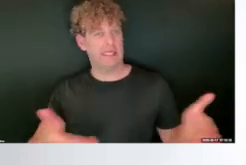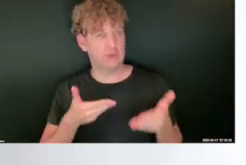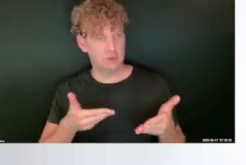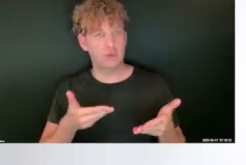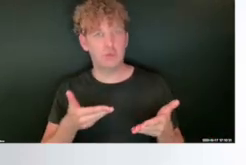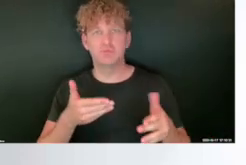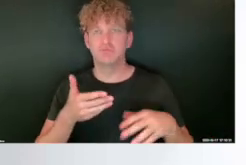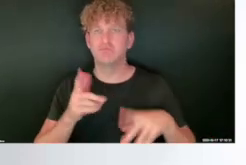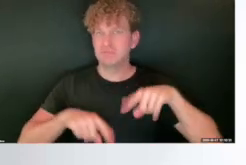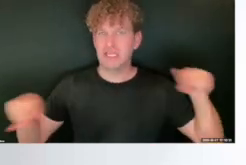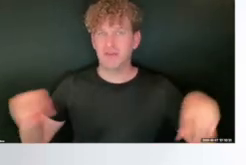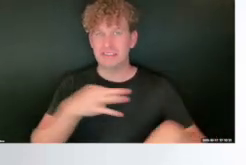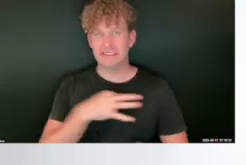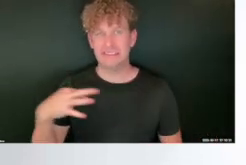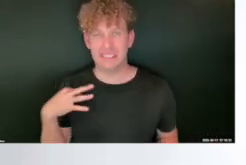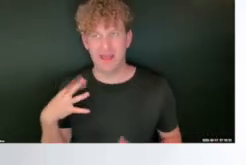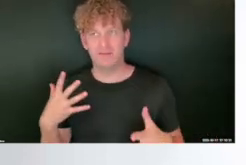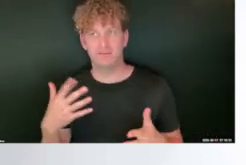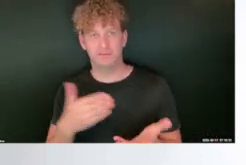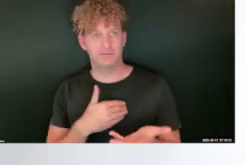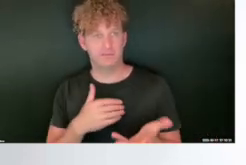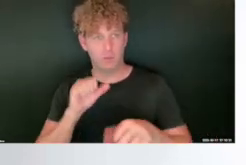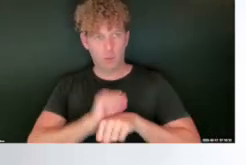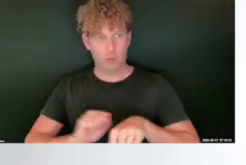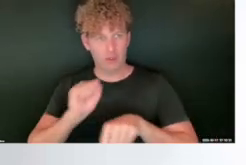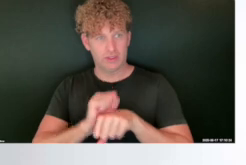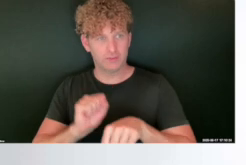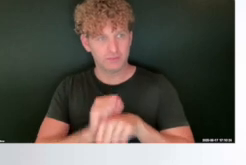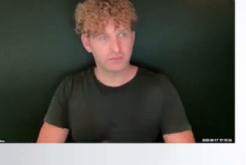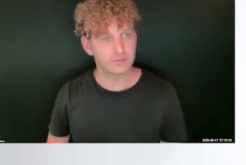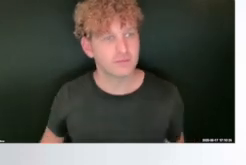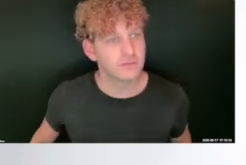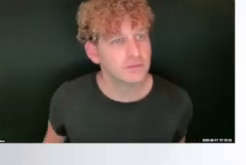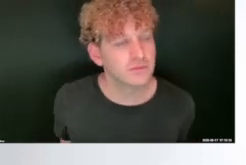so I may have missed that in my